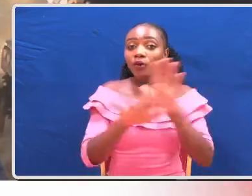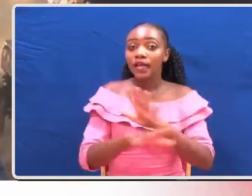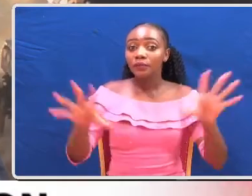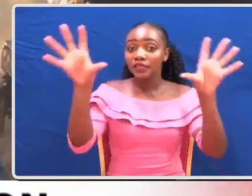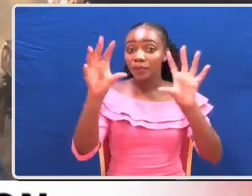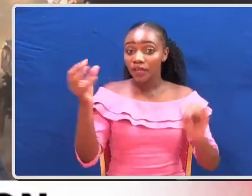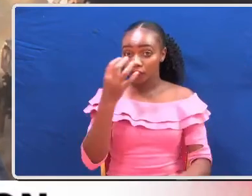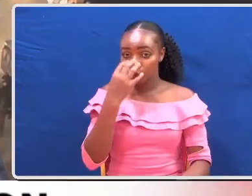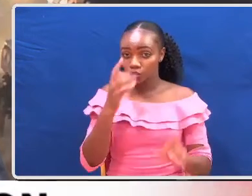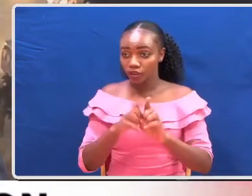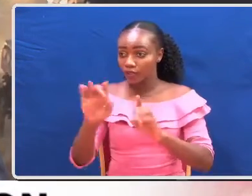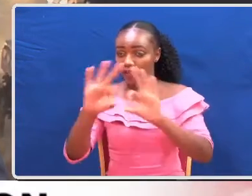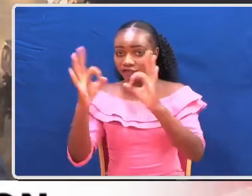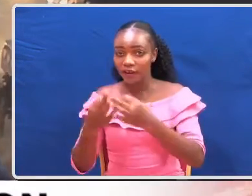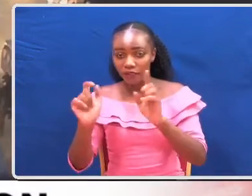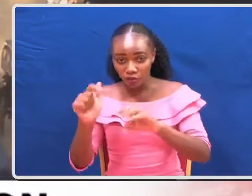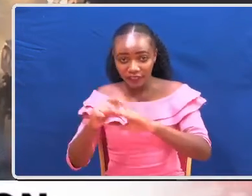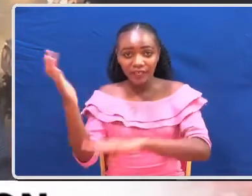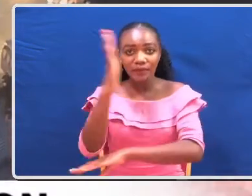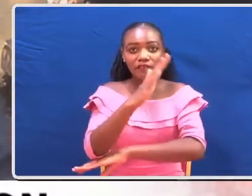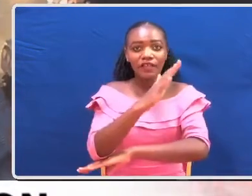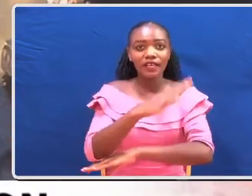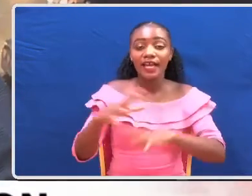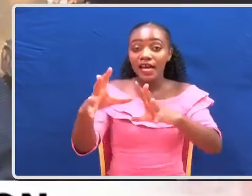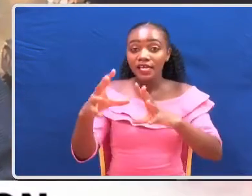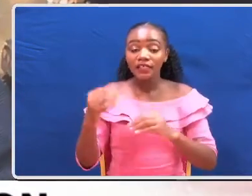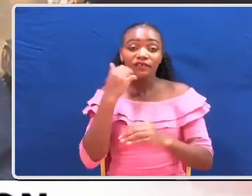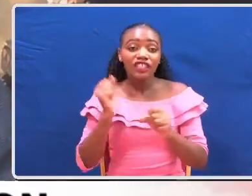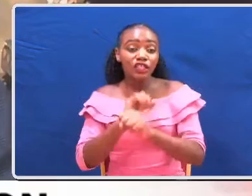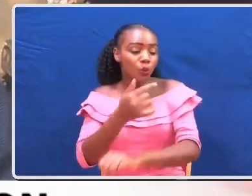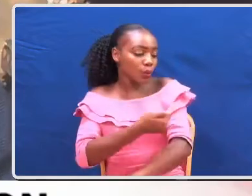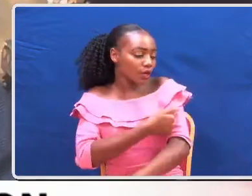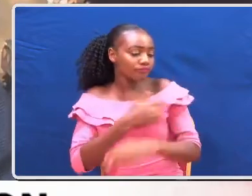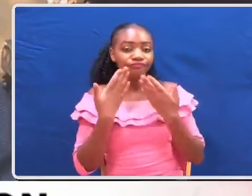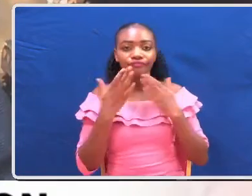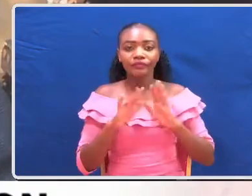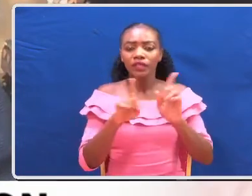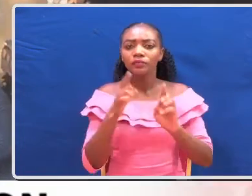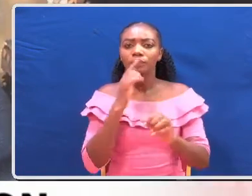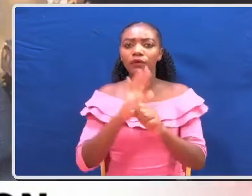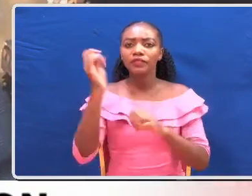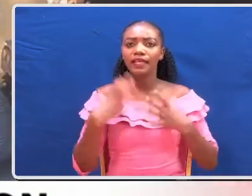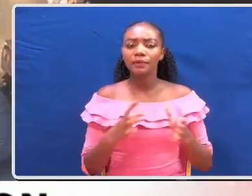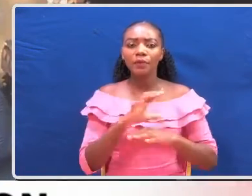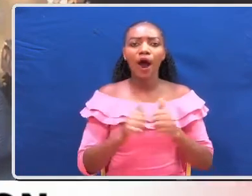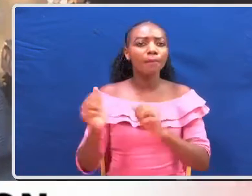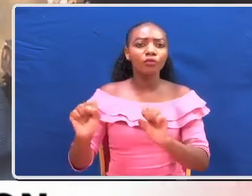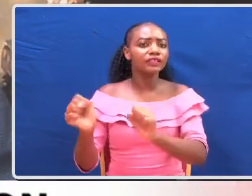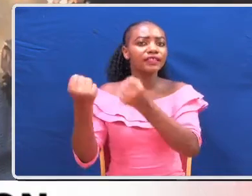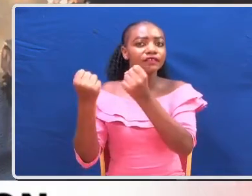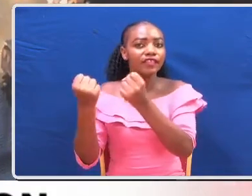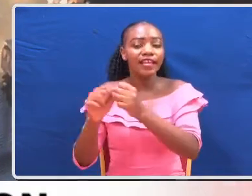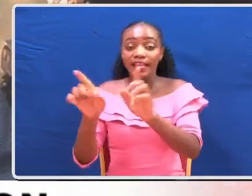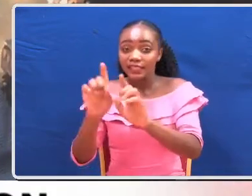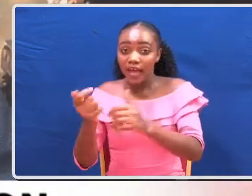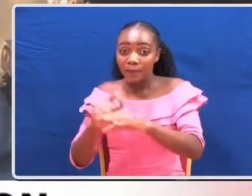William Ruto and his family have this evening received the COVID-19 vaccine, assuring Kenyans of its safety. This as the